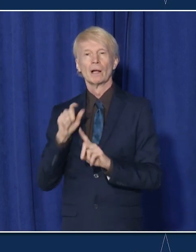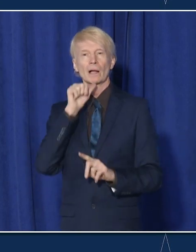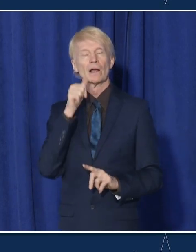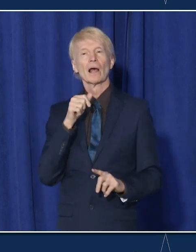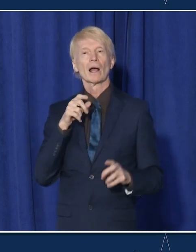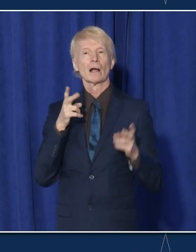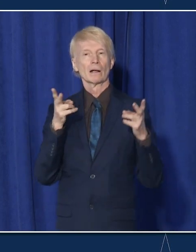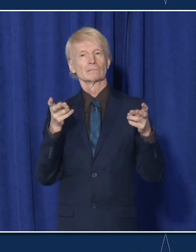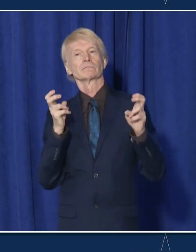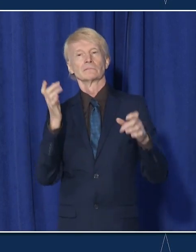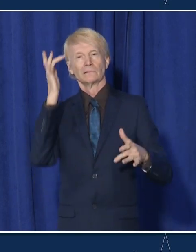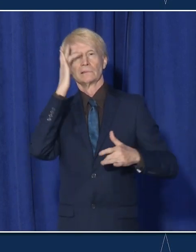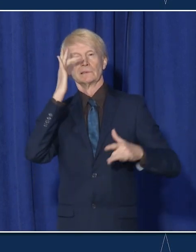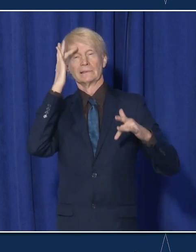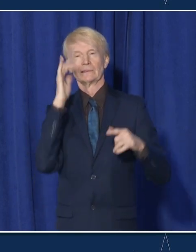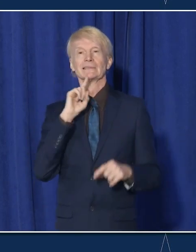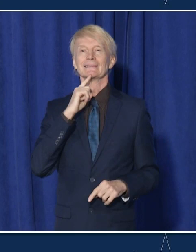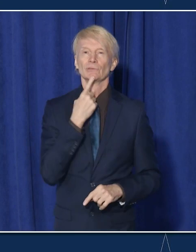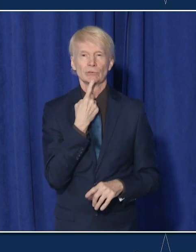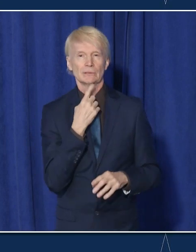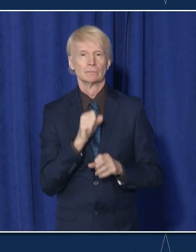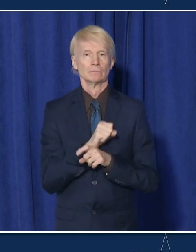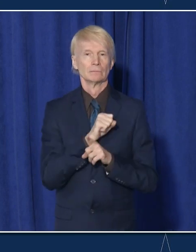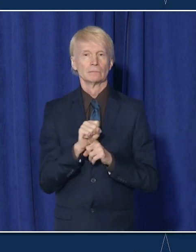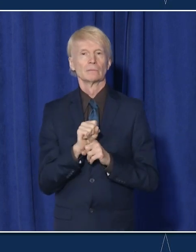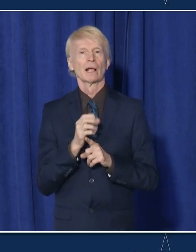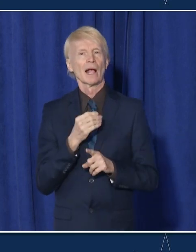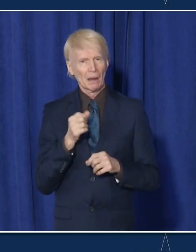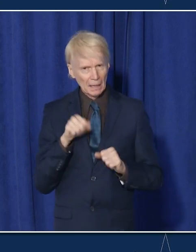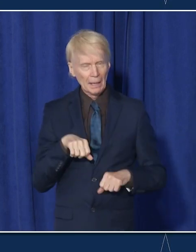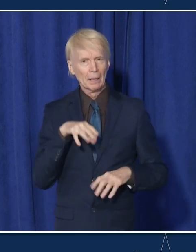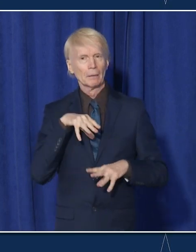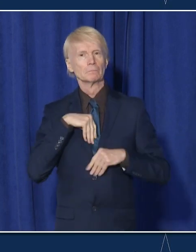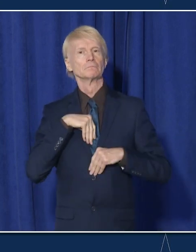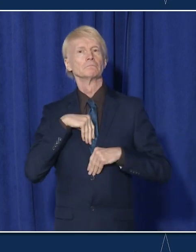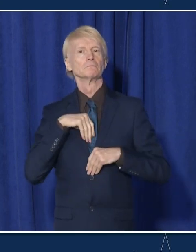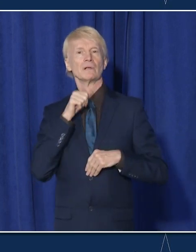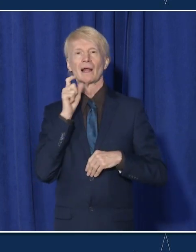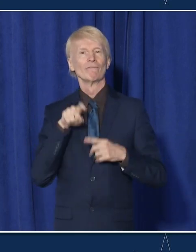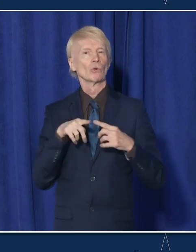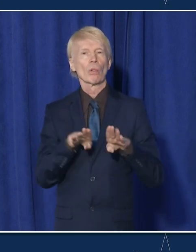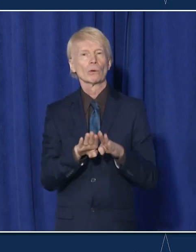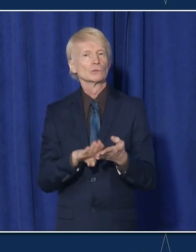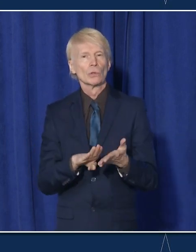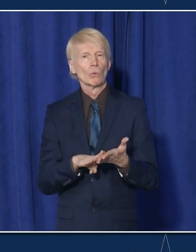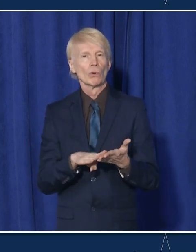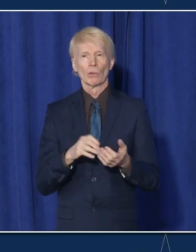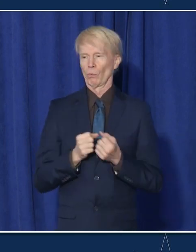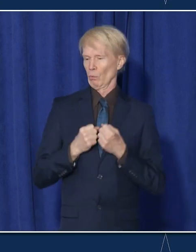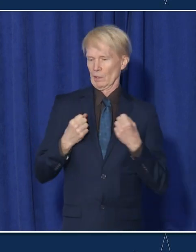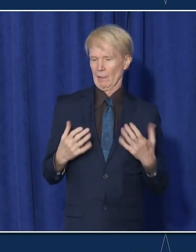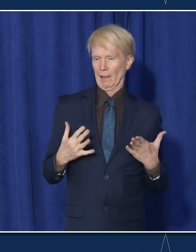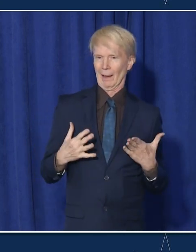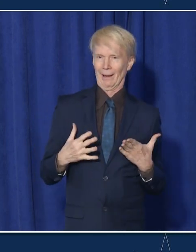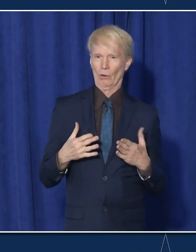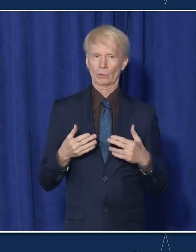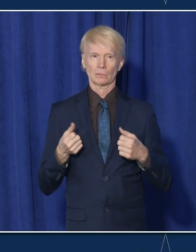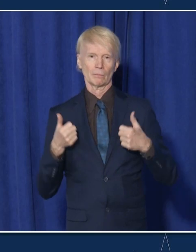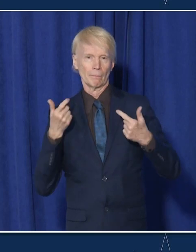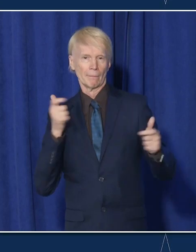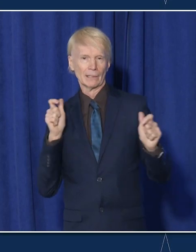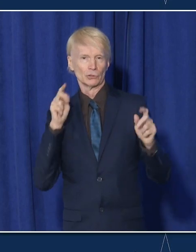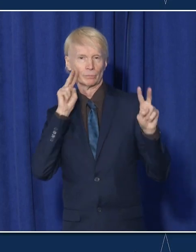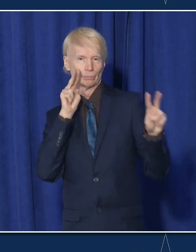seriously ill for the most part. And they're tolerating without needing to close schools, without needing to do major